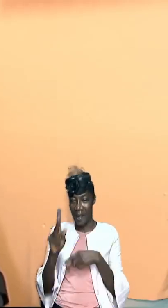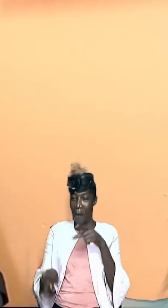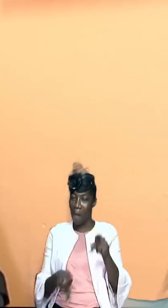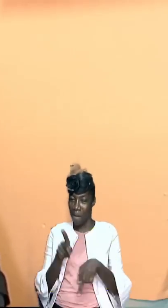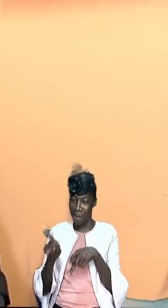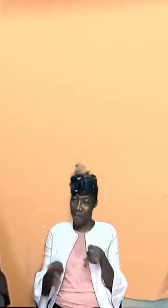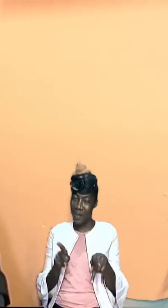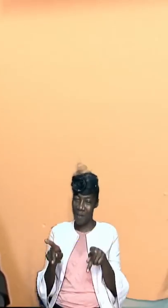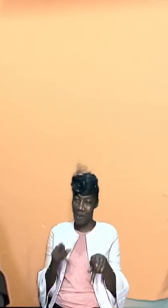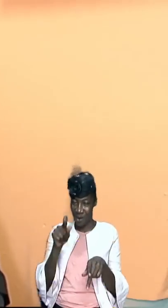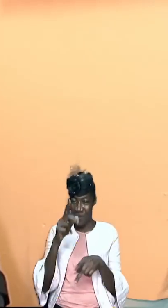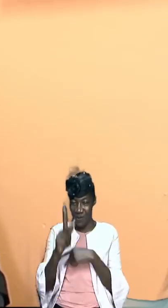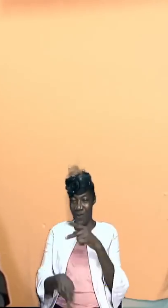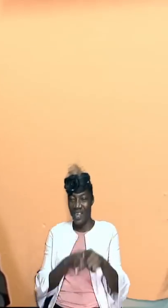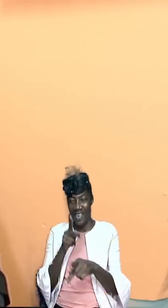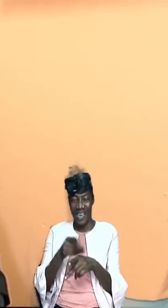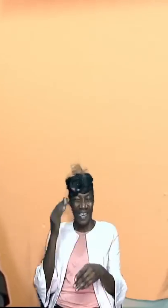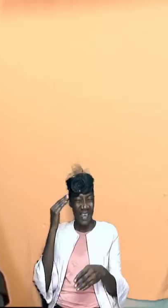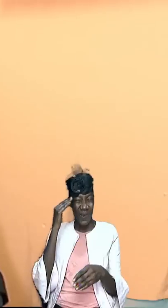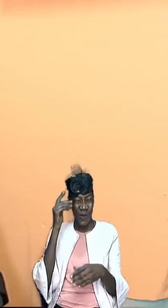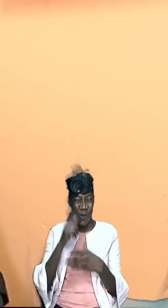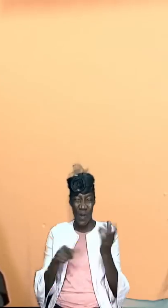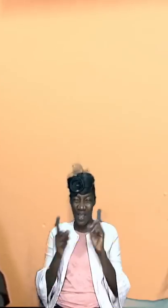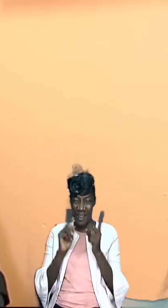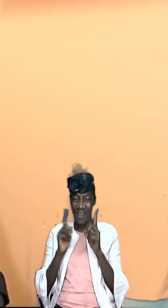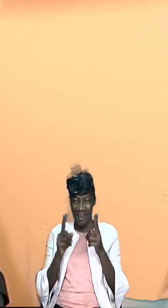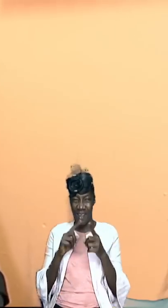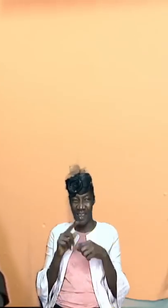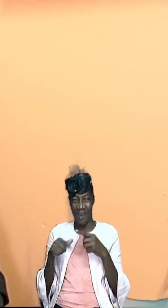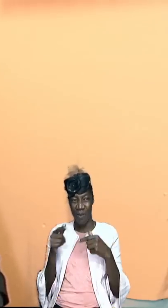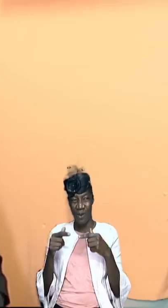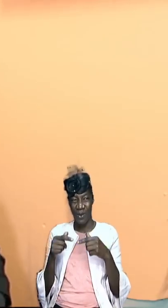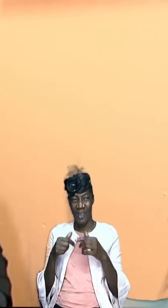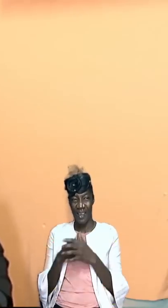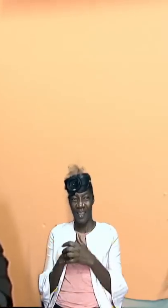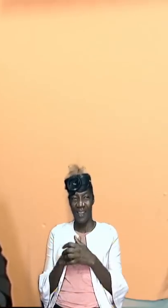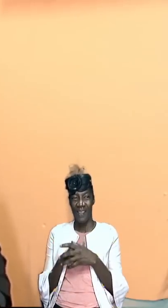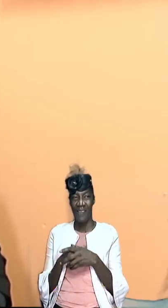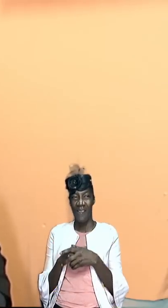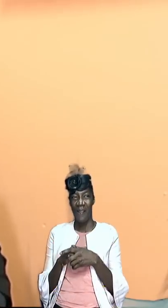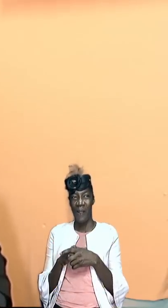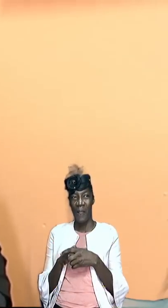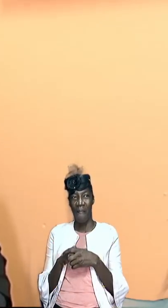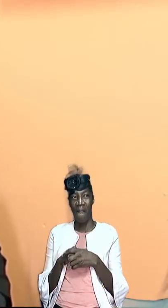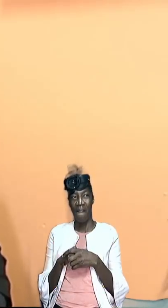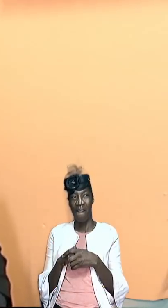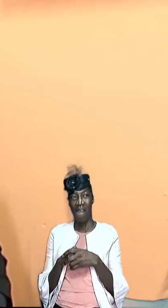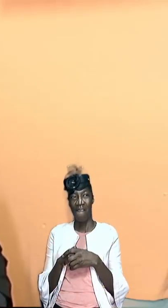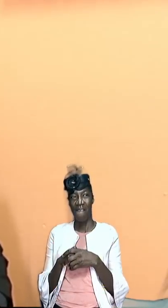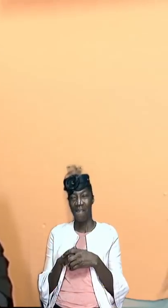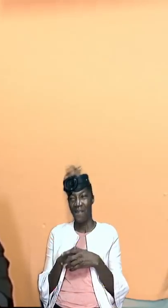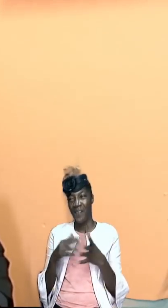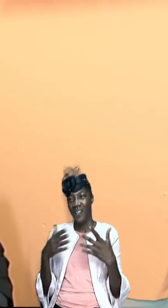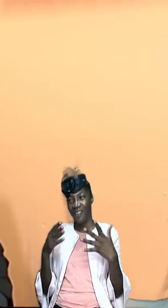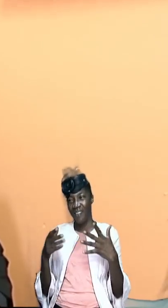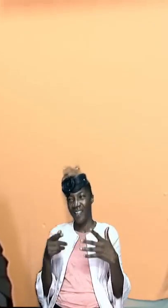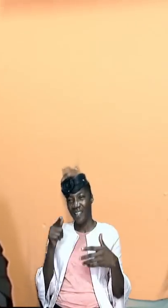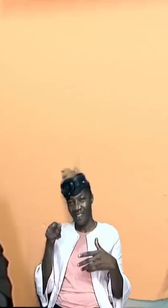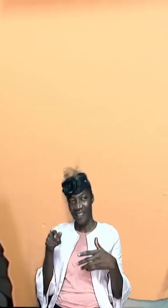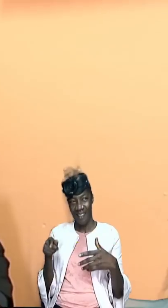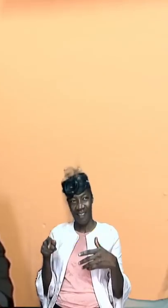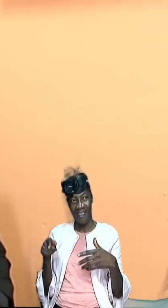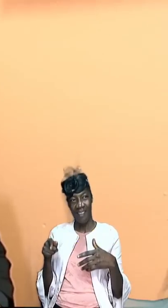you kind of know what you're talking about. But if you really, this is not even black, but if you really want to say, if you say this is blue,